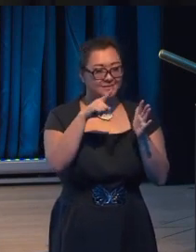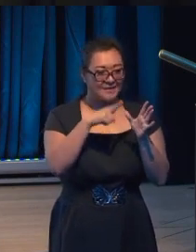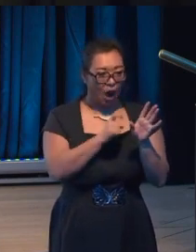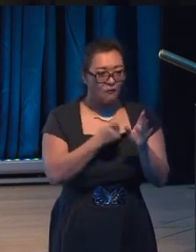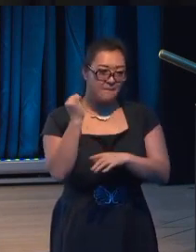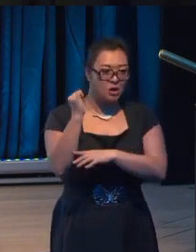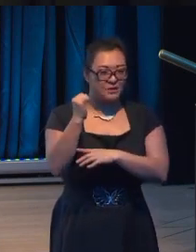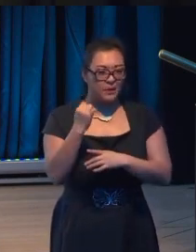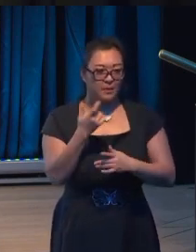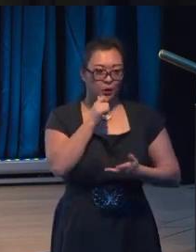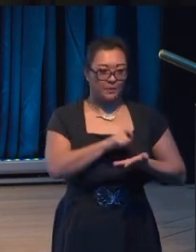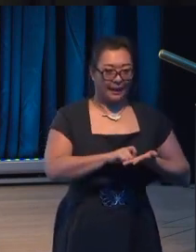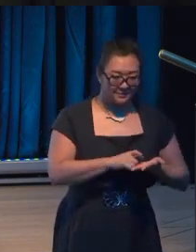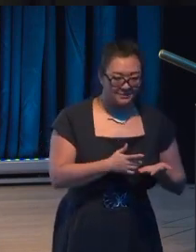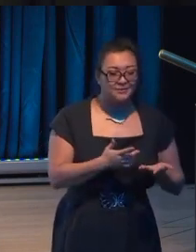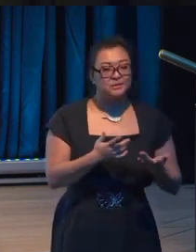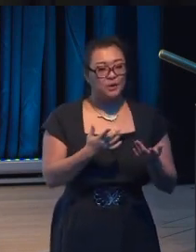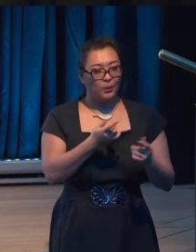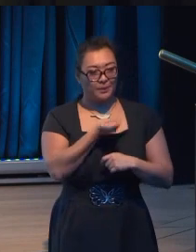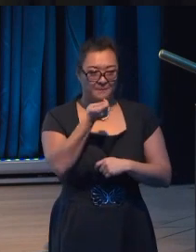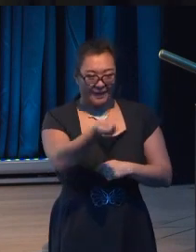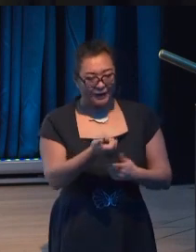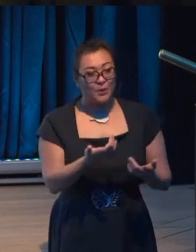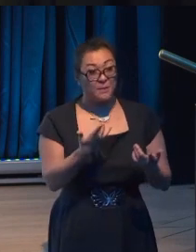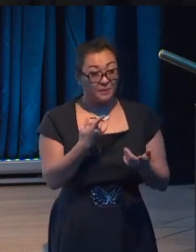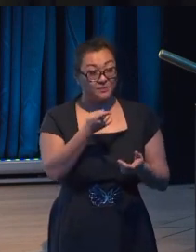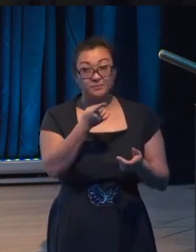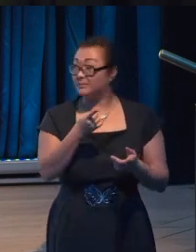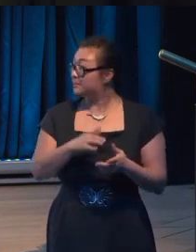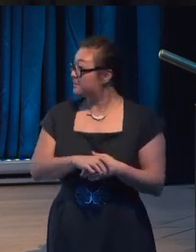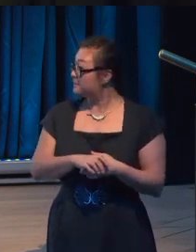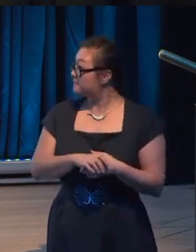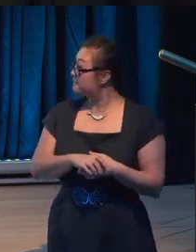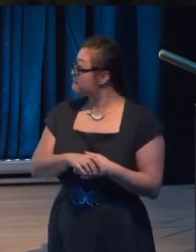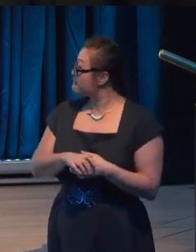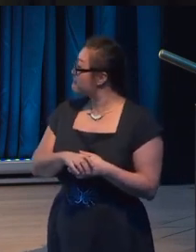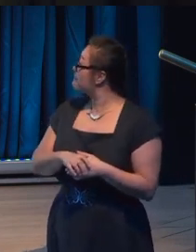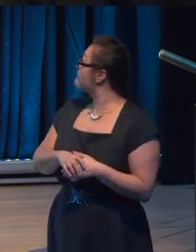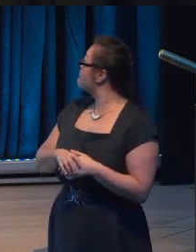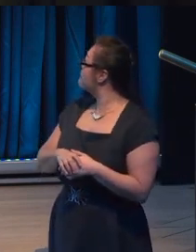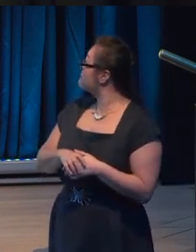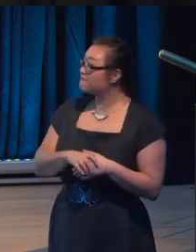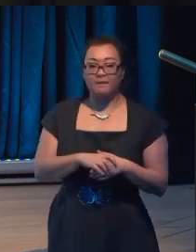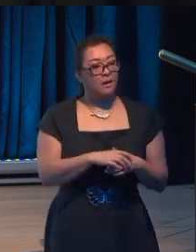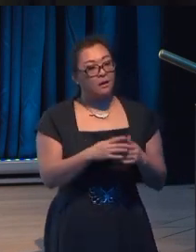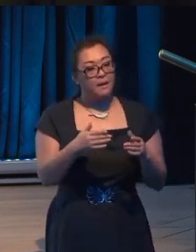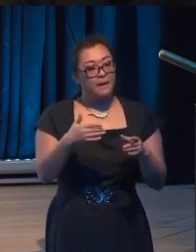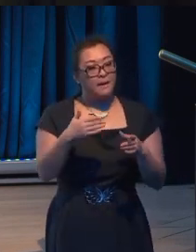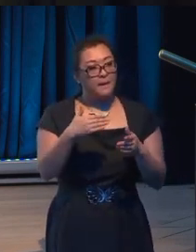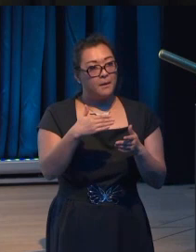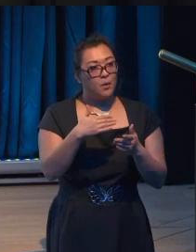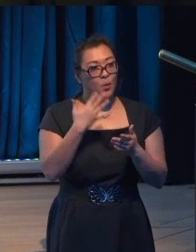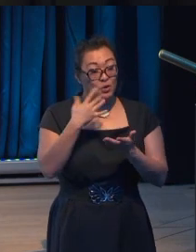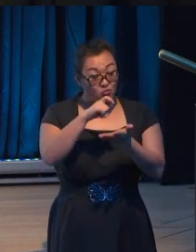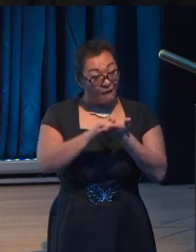often having to do or say things that you think that they wouldn't. Part of writing for games is finding a way that they could act in certain ways, and